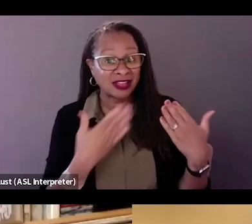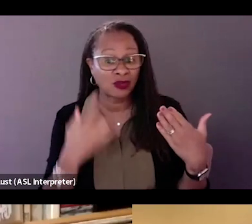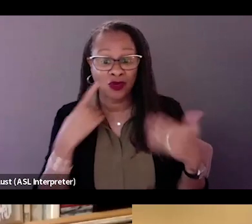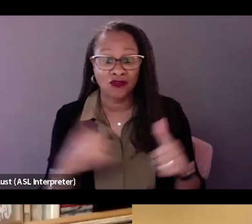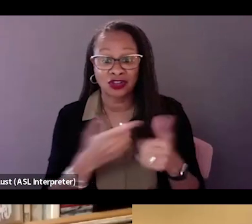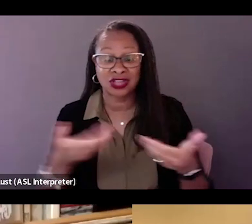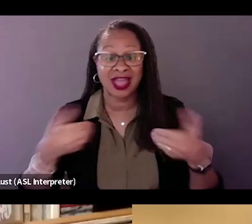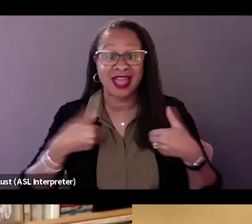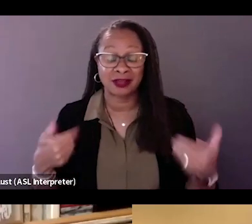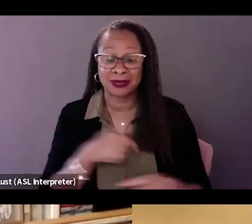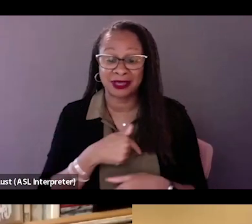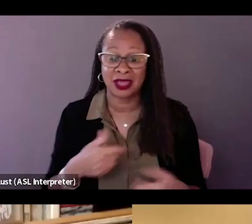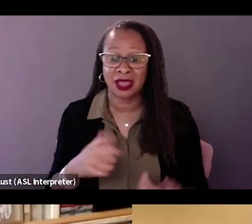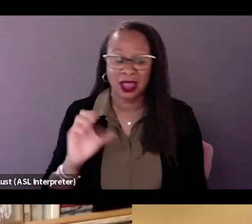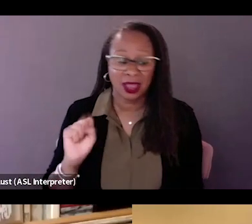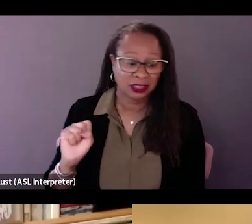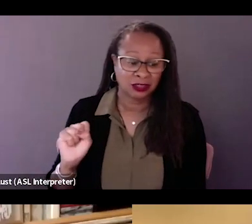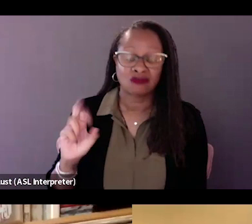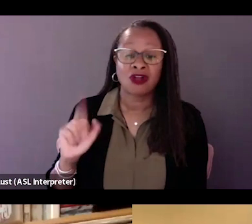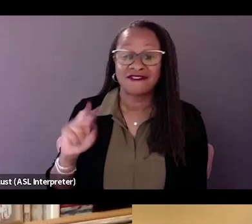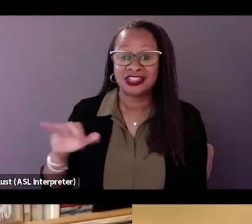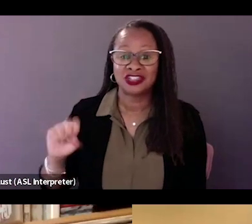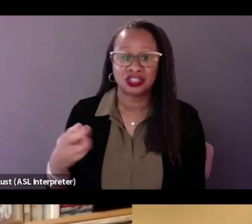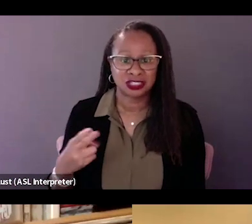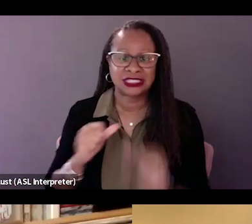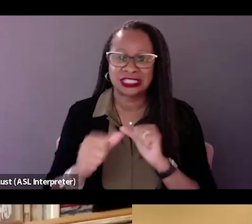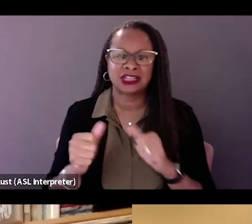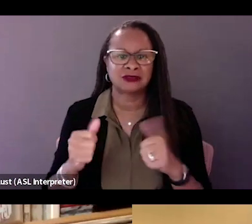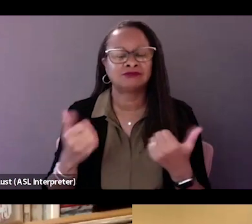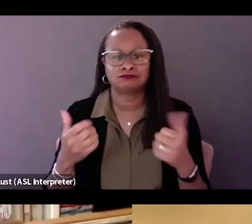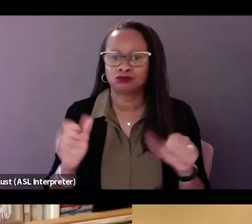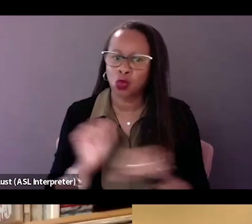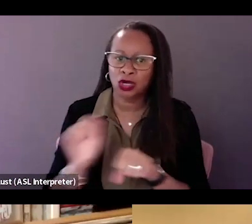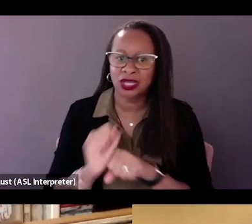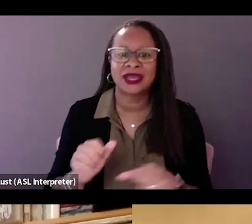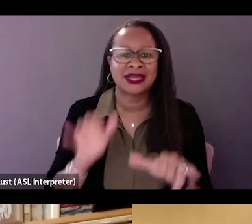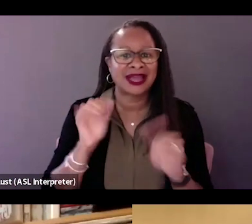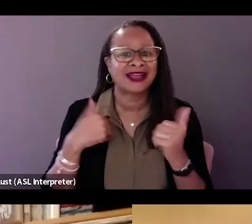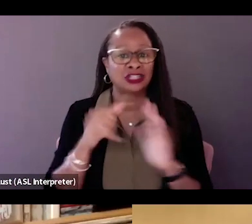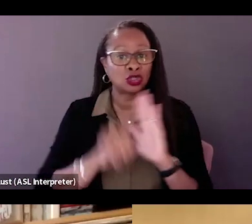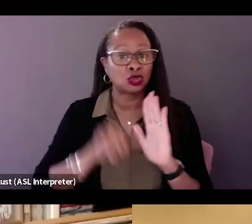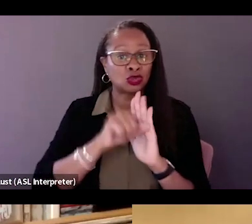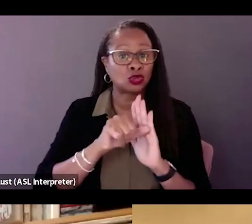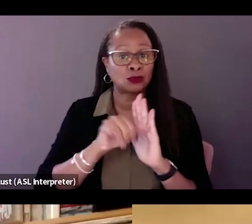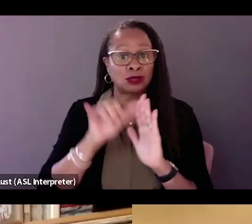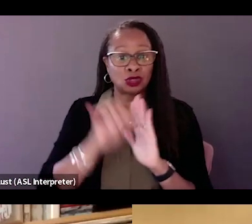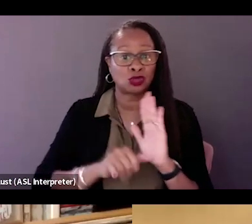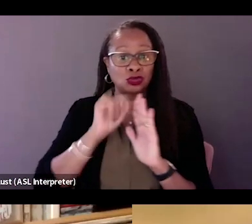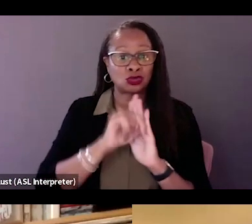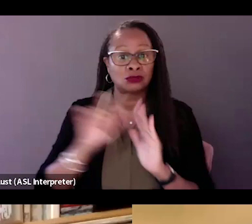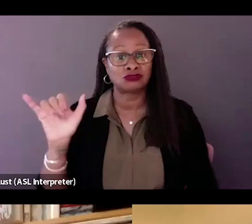Ravish is right now, he's still powering on. He's now on YouTube. He has his own YouTube channel. Since the film got